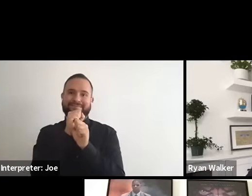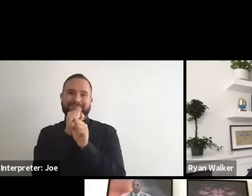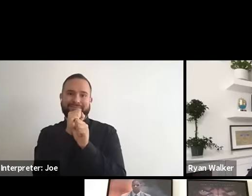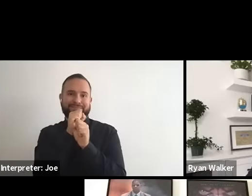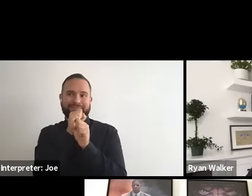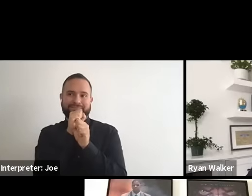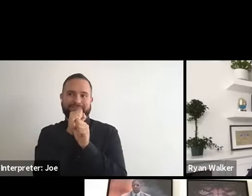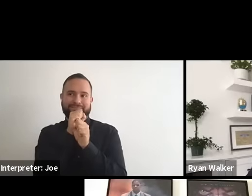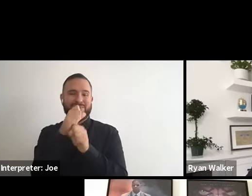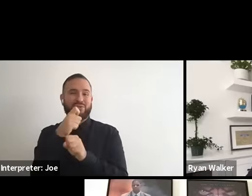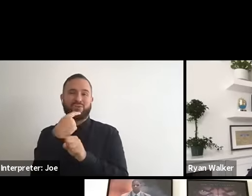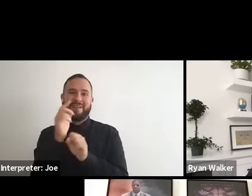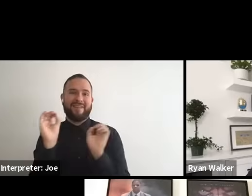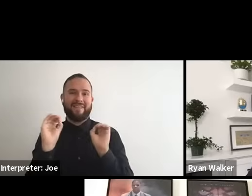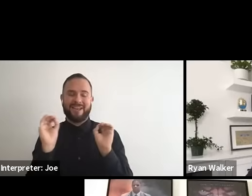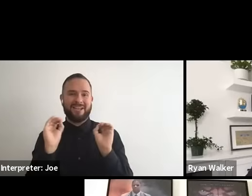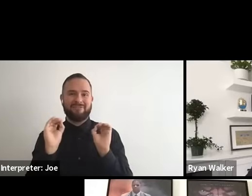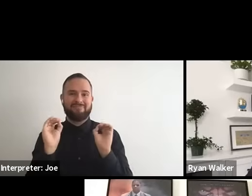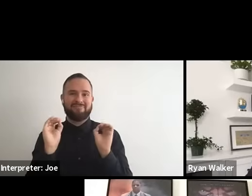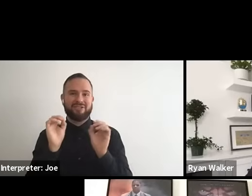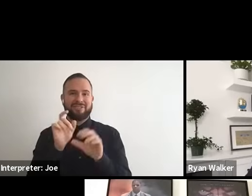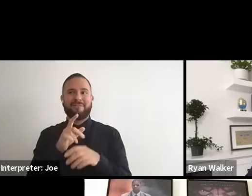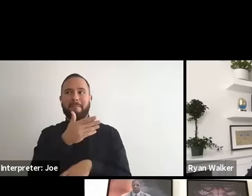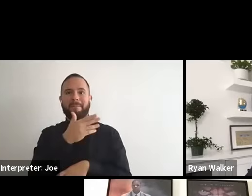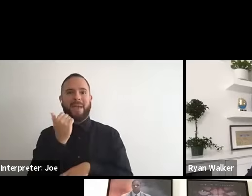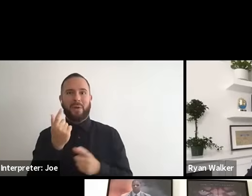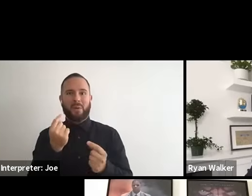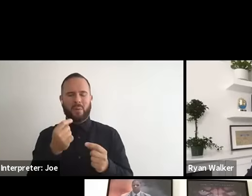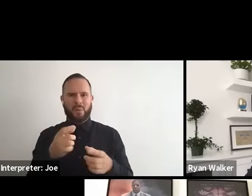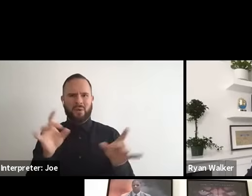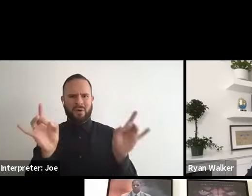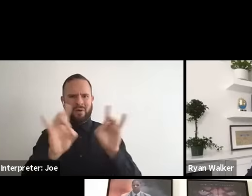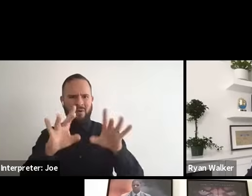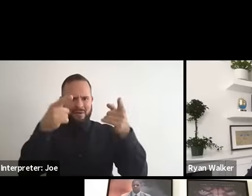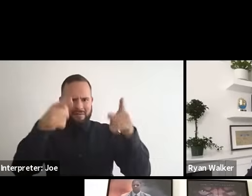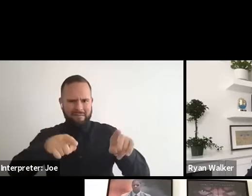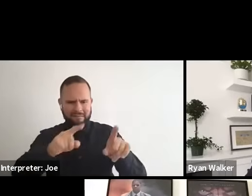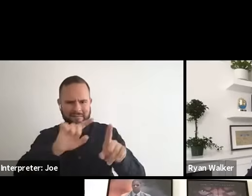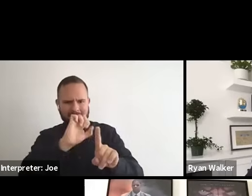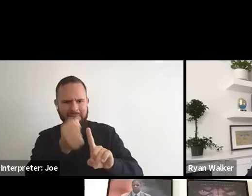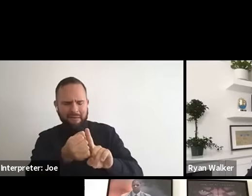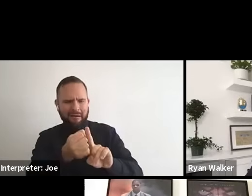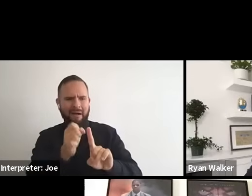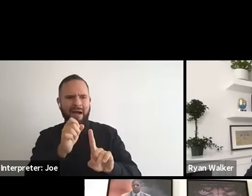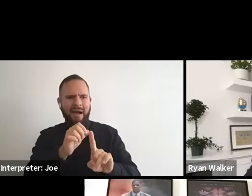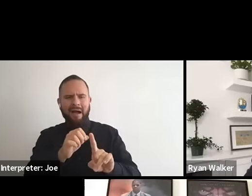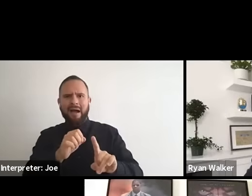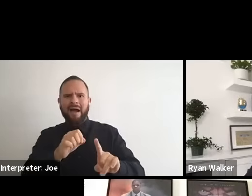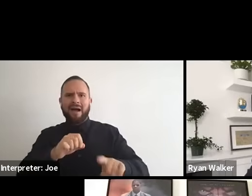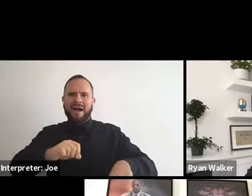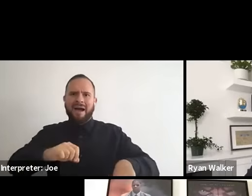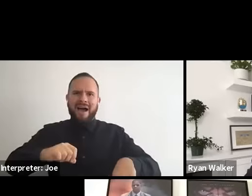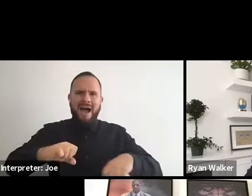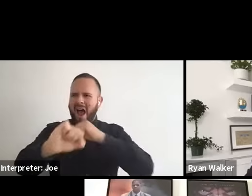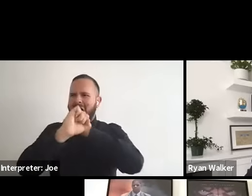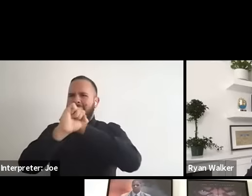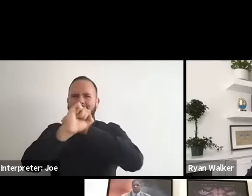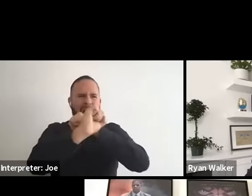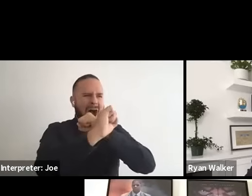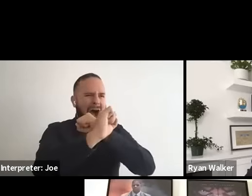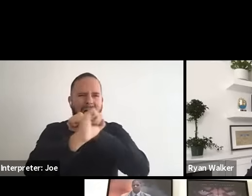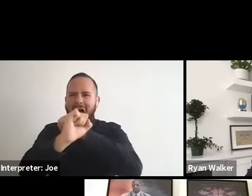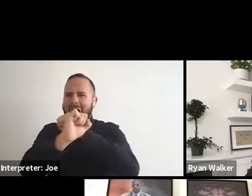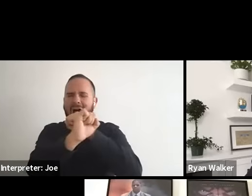for a few and let it breathe. I see a lot of people that just get aggressive into defending their